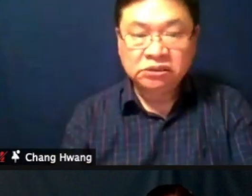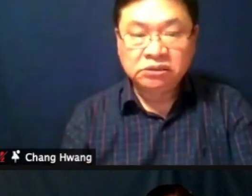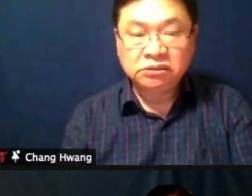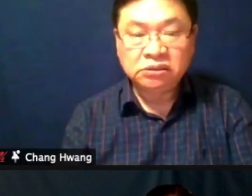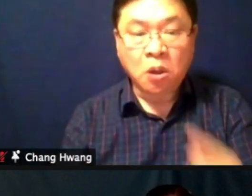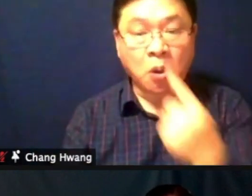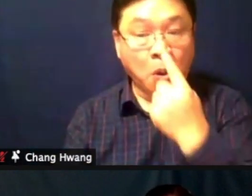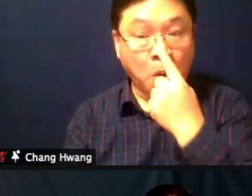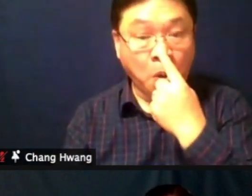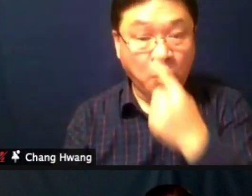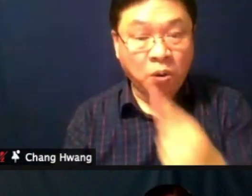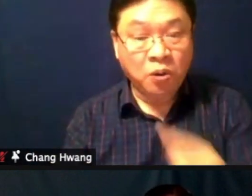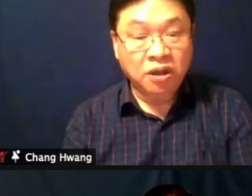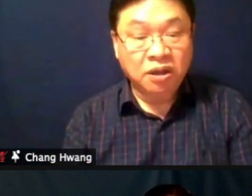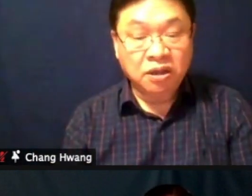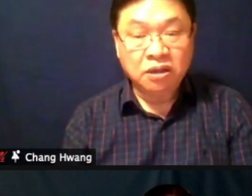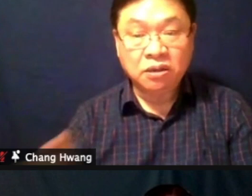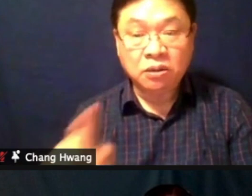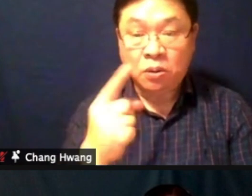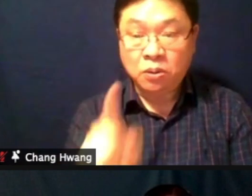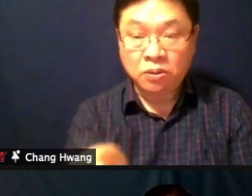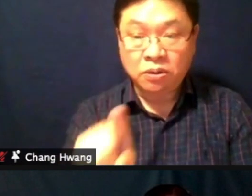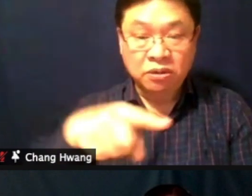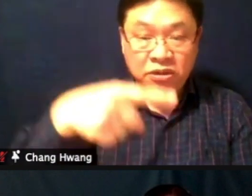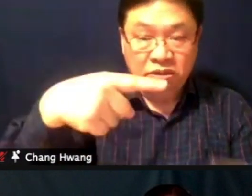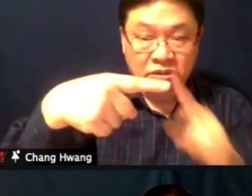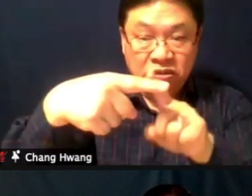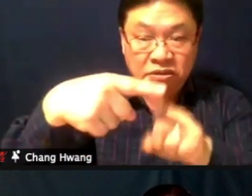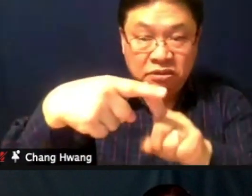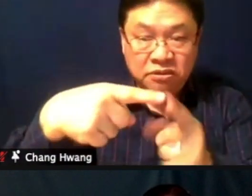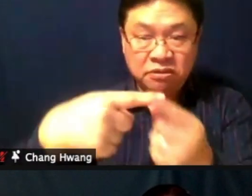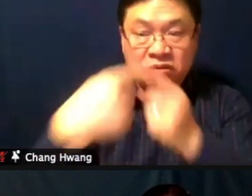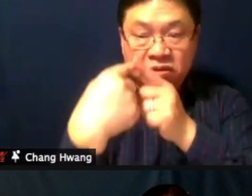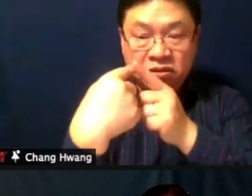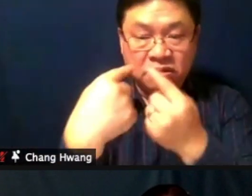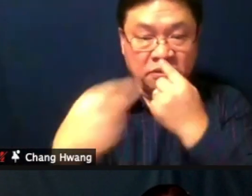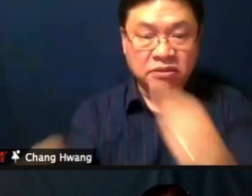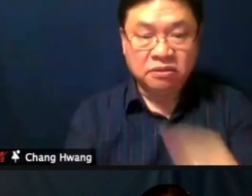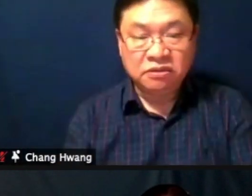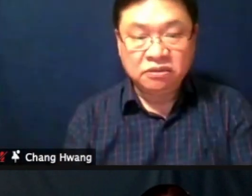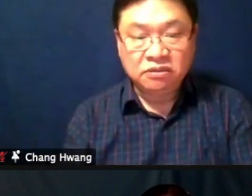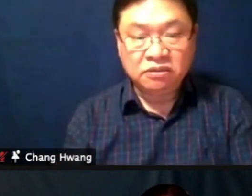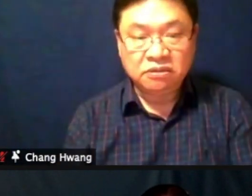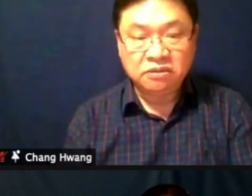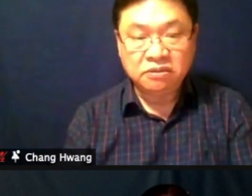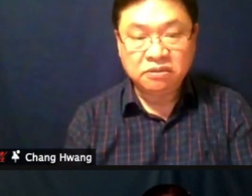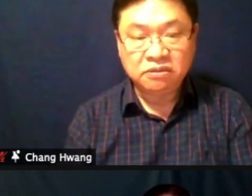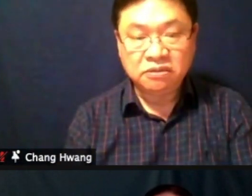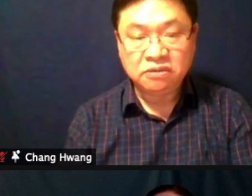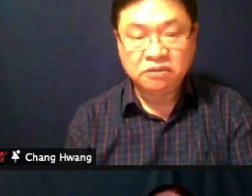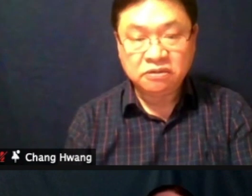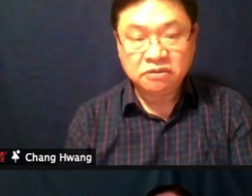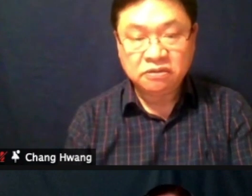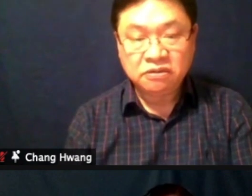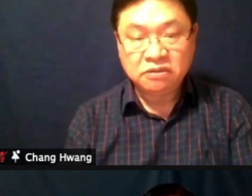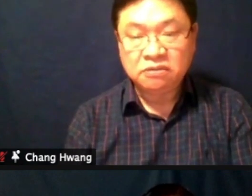Now here's a quick example what using Korean Sign Language. So we've got located the nose, the pointer finger pointing,